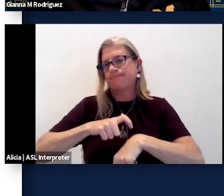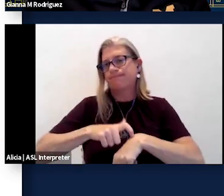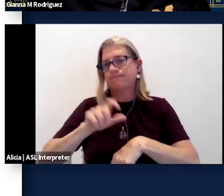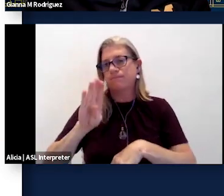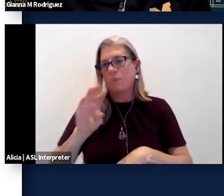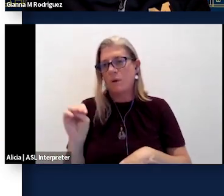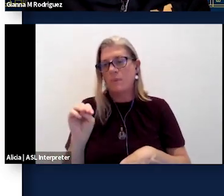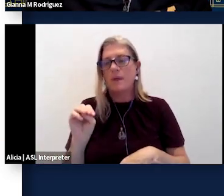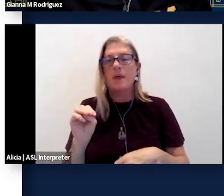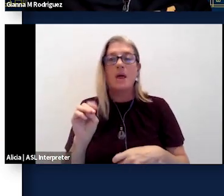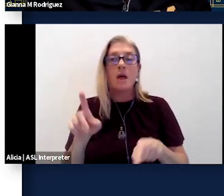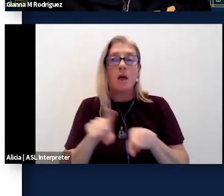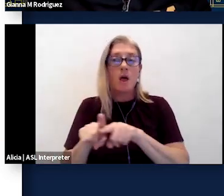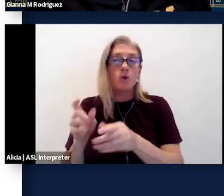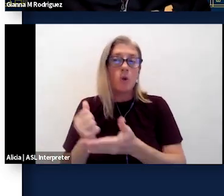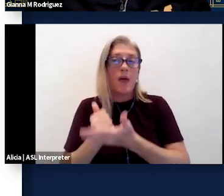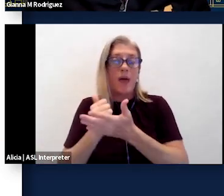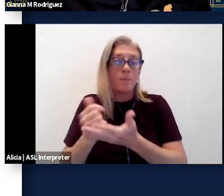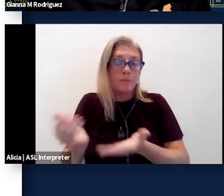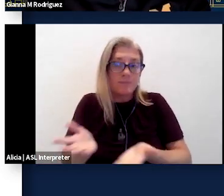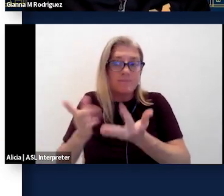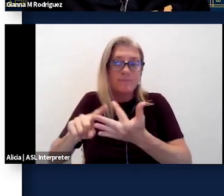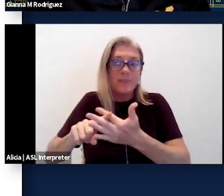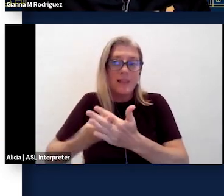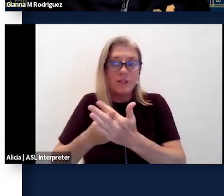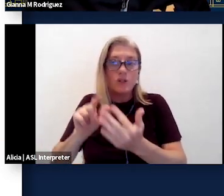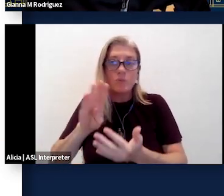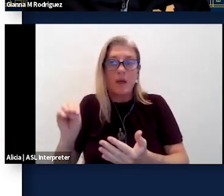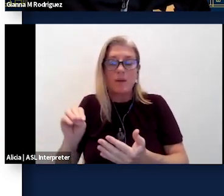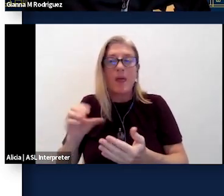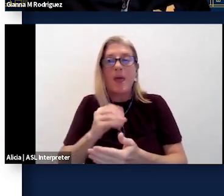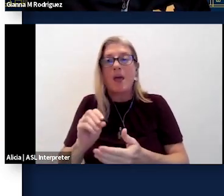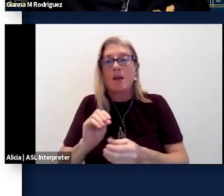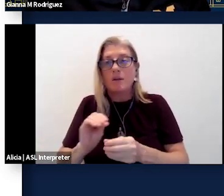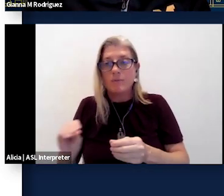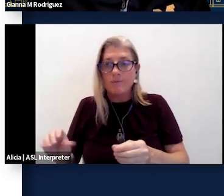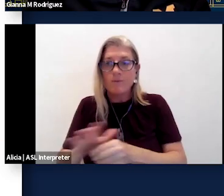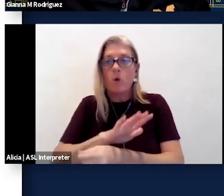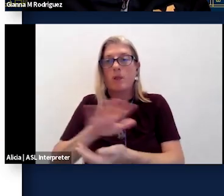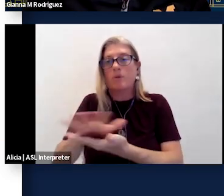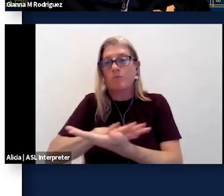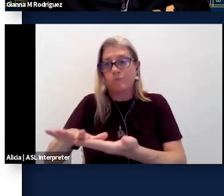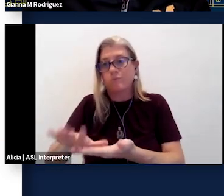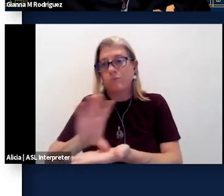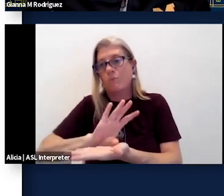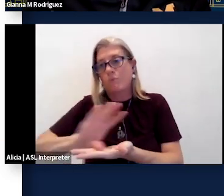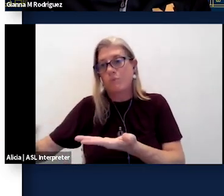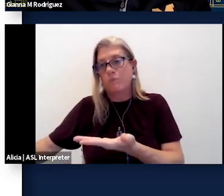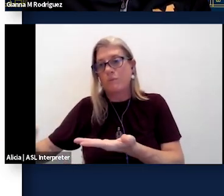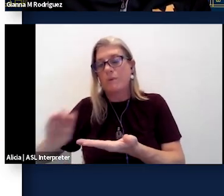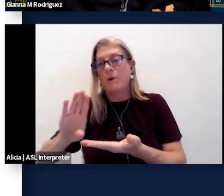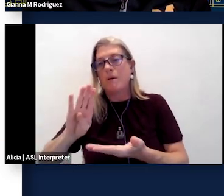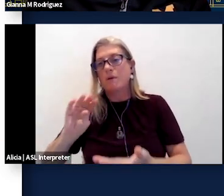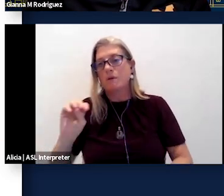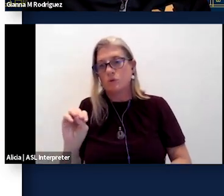movements, and it also helps initiate your bowel movements, and it helps complete your emptying of your stool. So